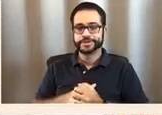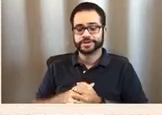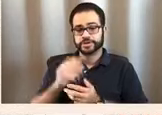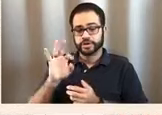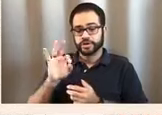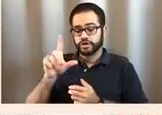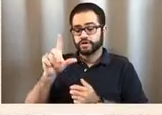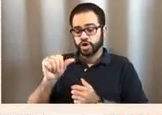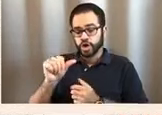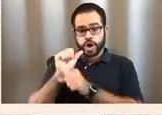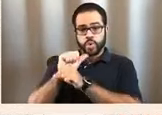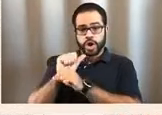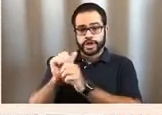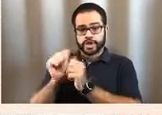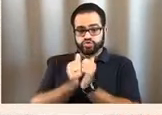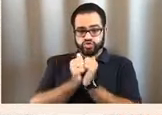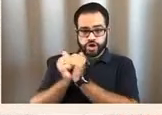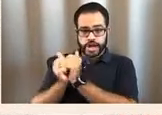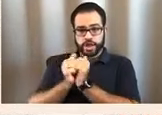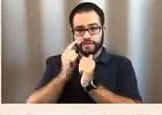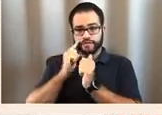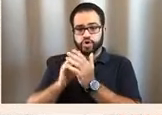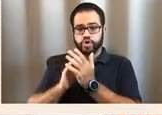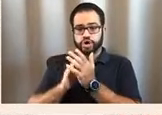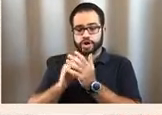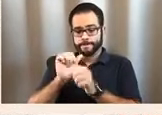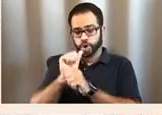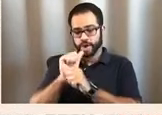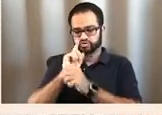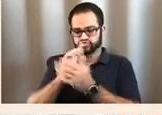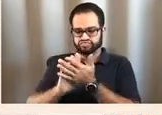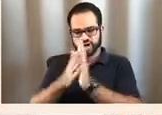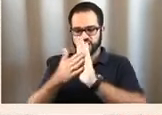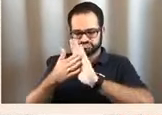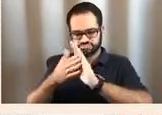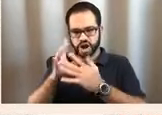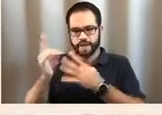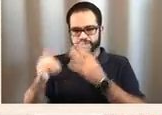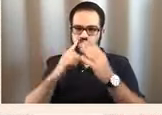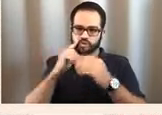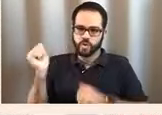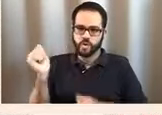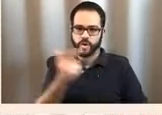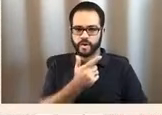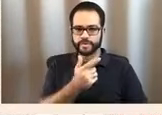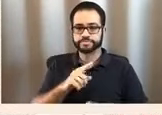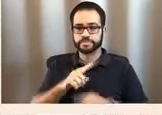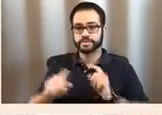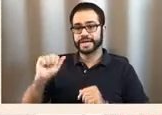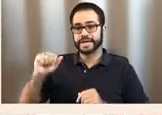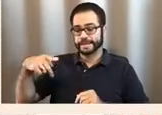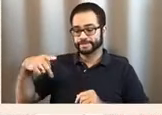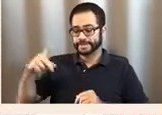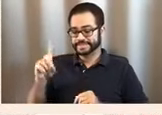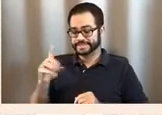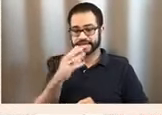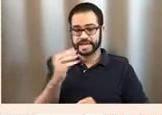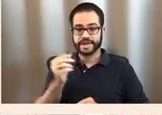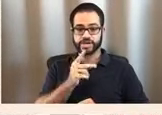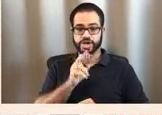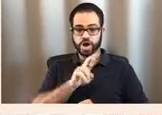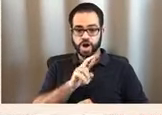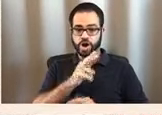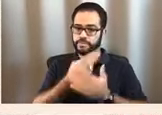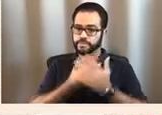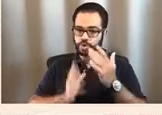together to make employment an option for all. Both APD and VR are both committed to employment. We are grateful